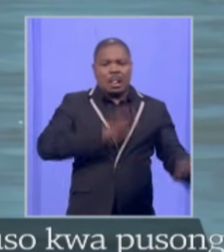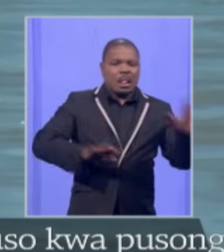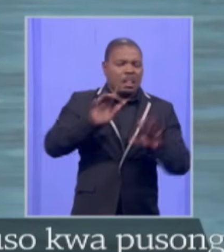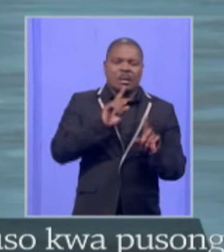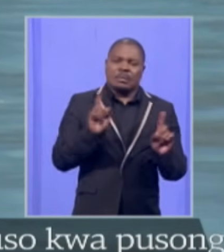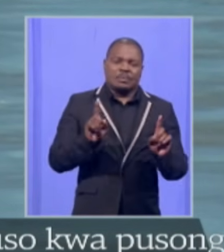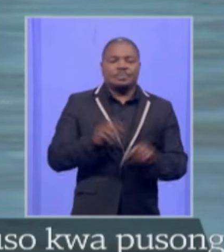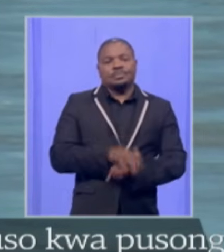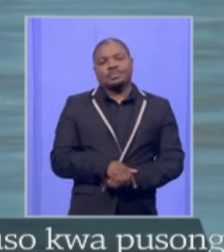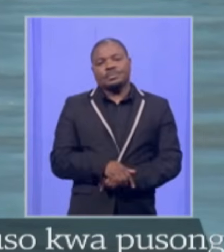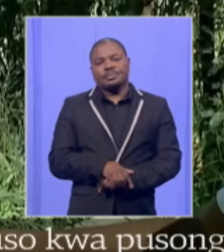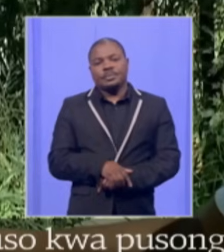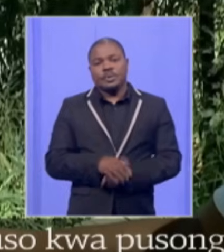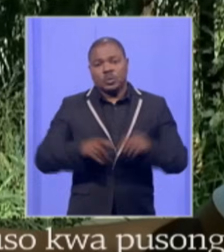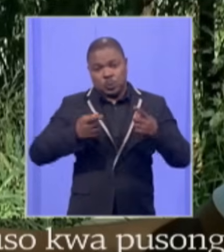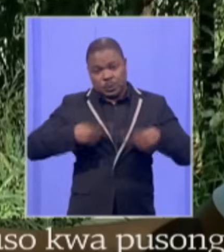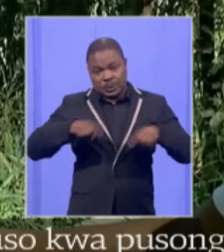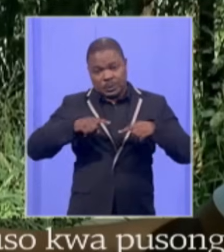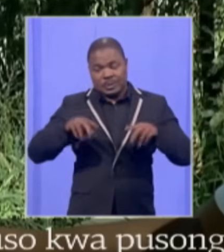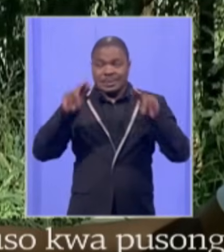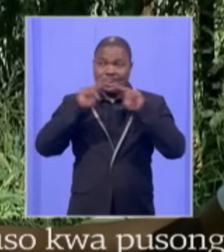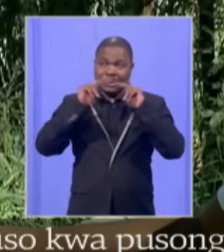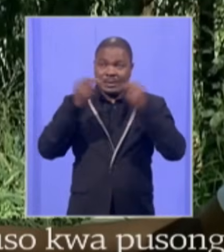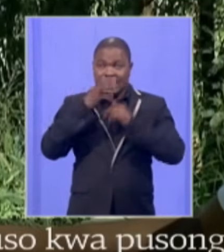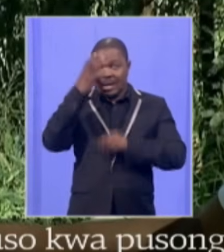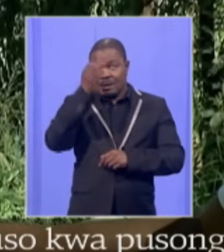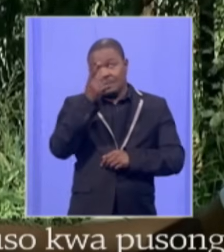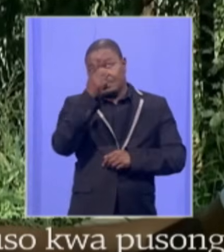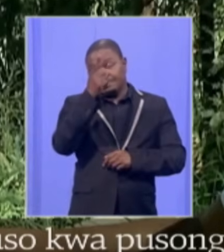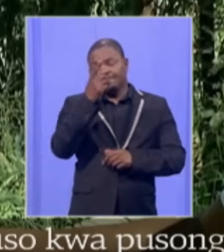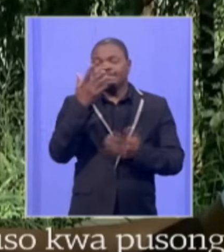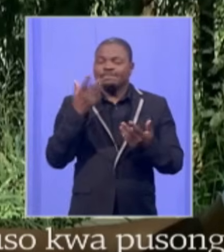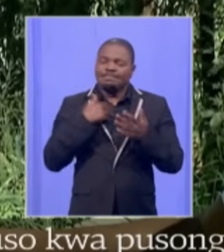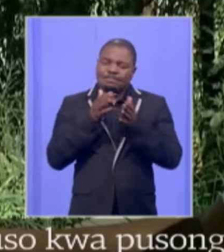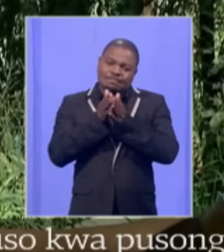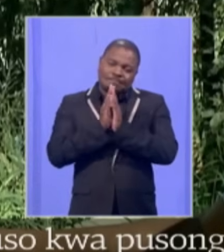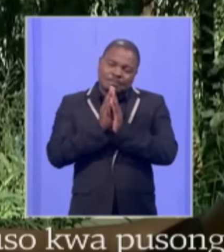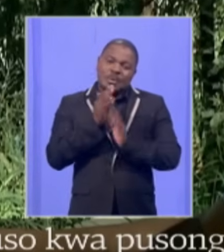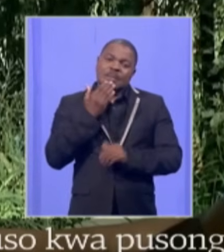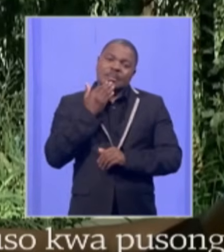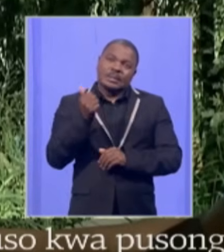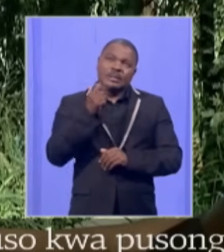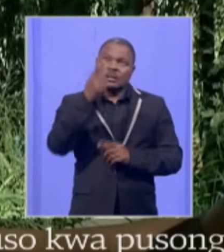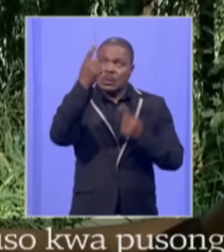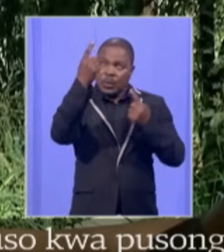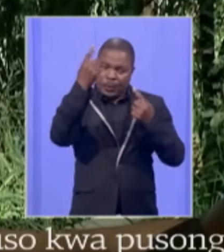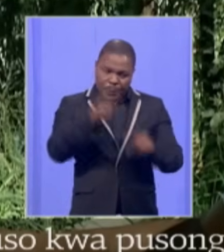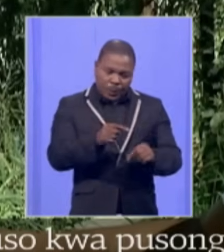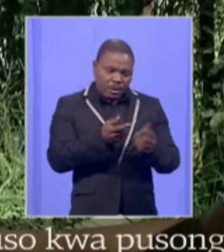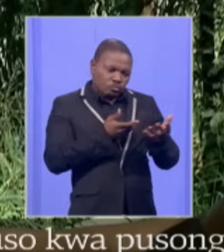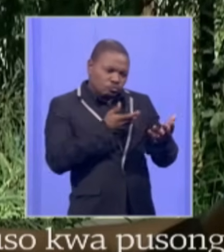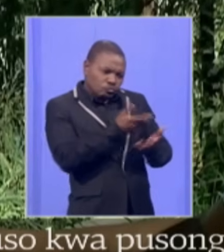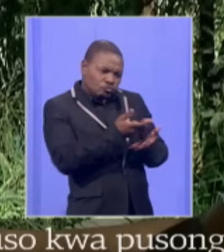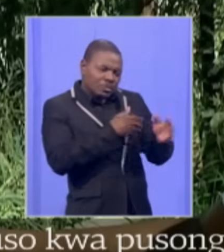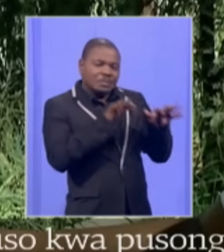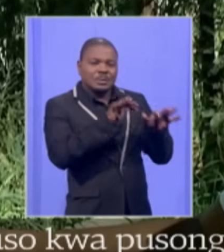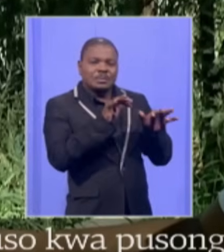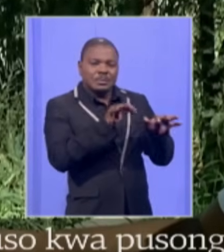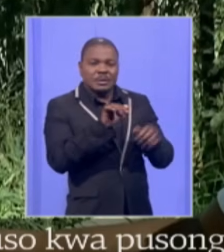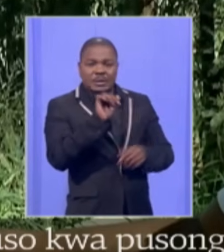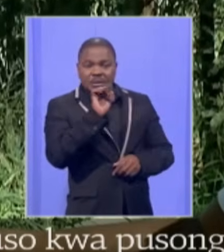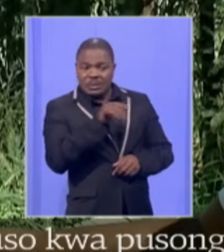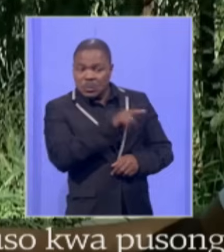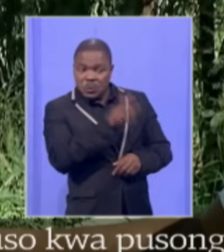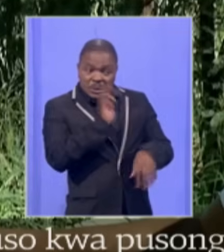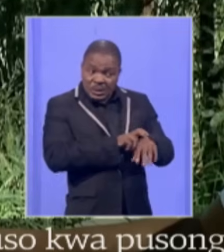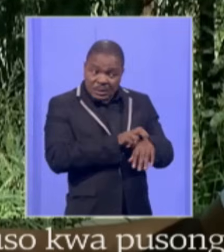go le gantsi. Mme re ikuela mo national governmenteng kana puso e go godimo gore e tle mo hatse tle go bua le bone gore ga ile go tlhokagala